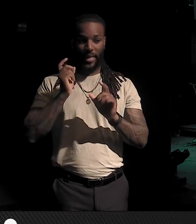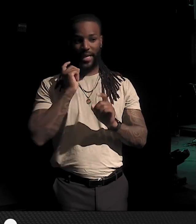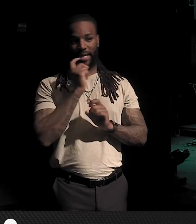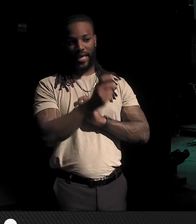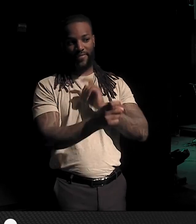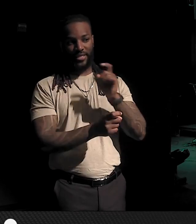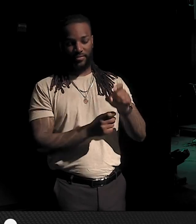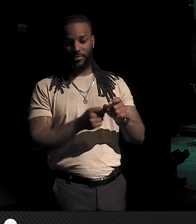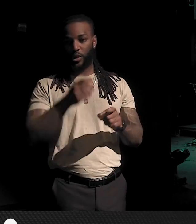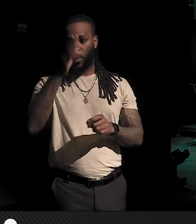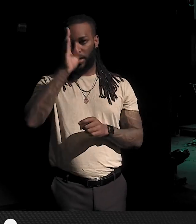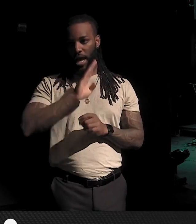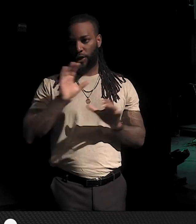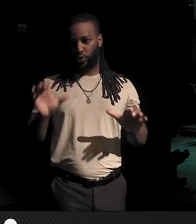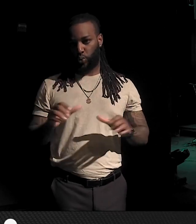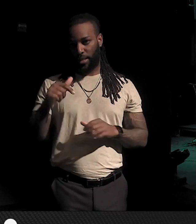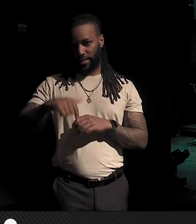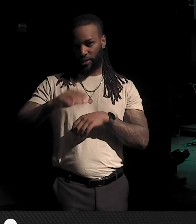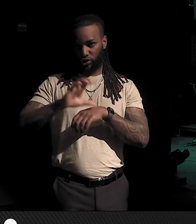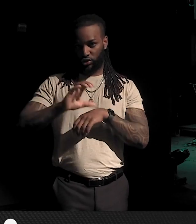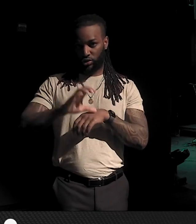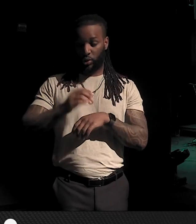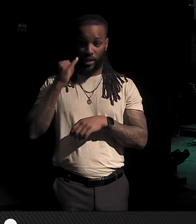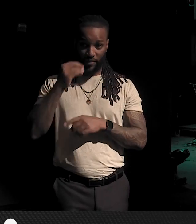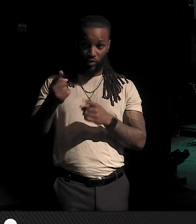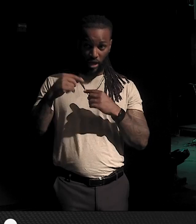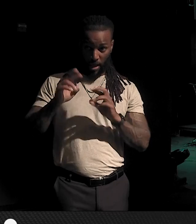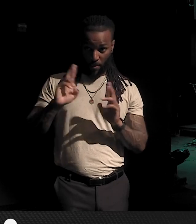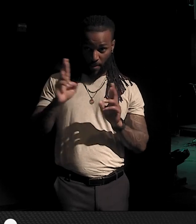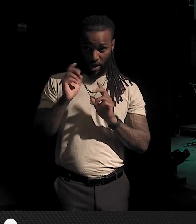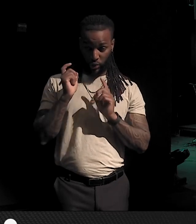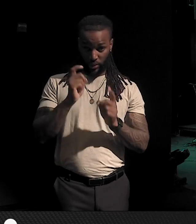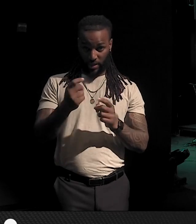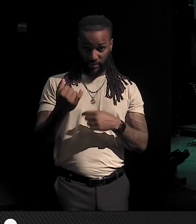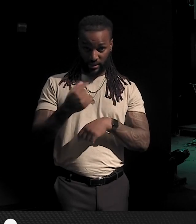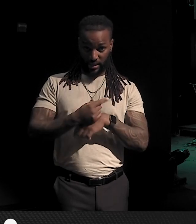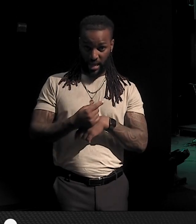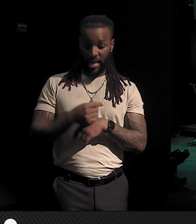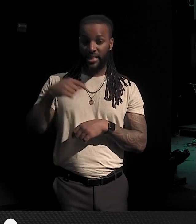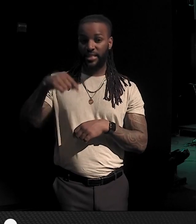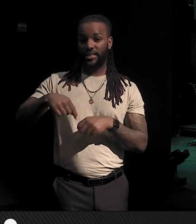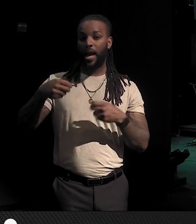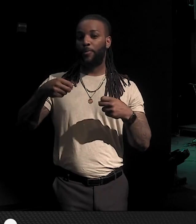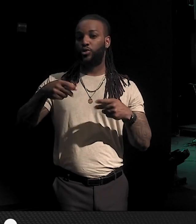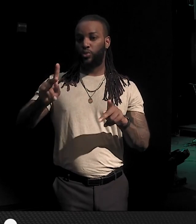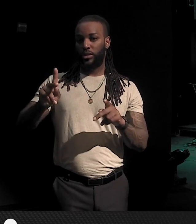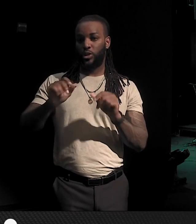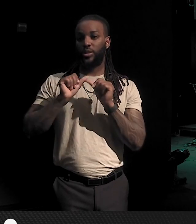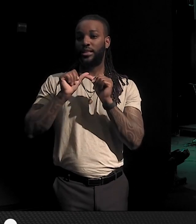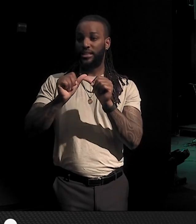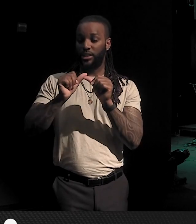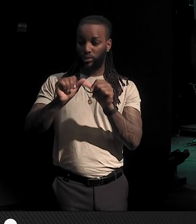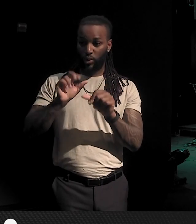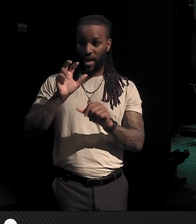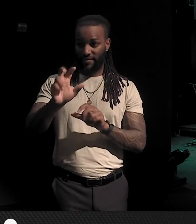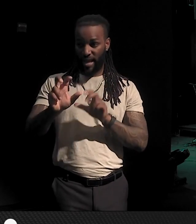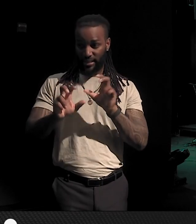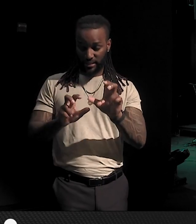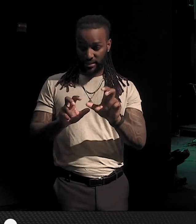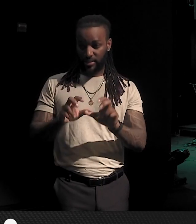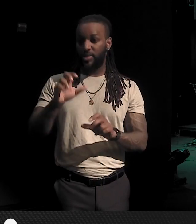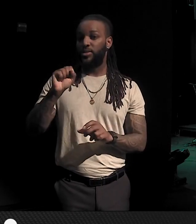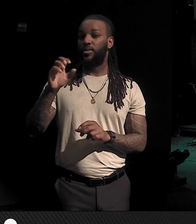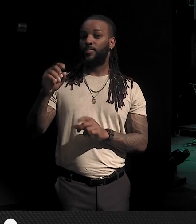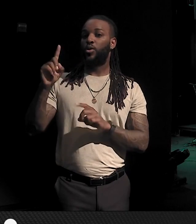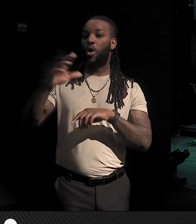to what God's doing through this church. And so if you came prepared to give today, this is an opportunity to continue to invest. And so